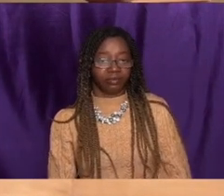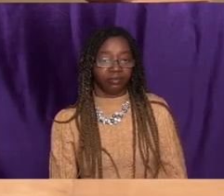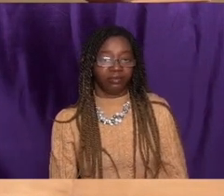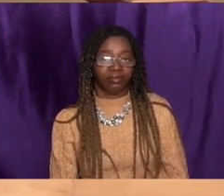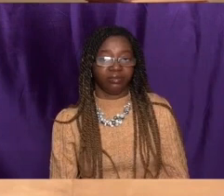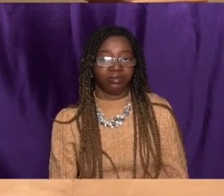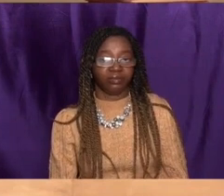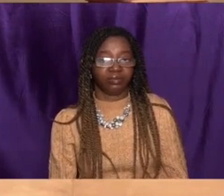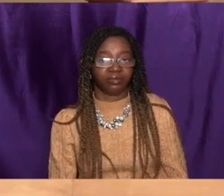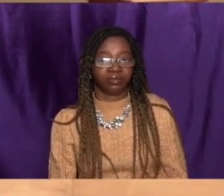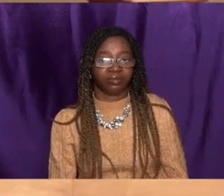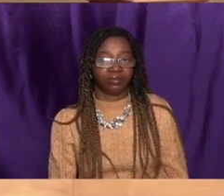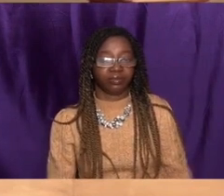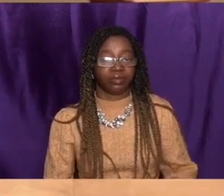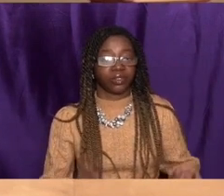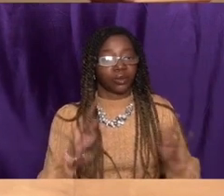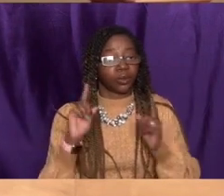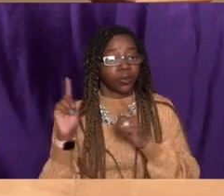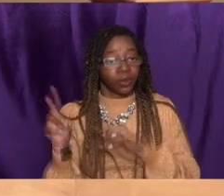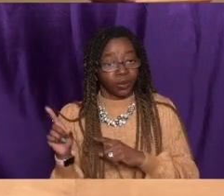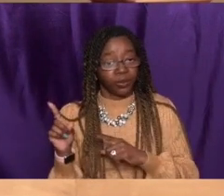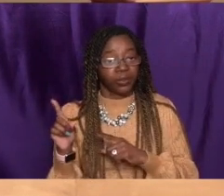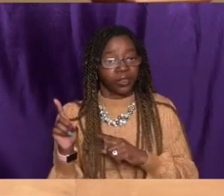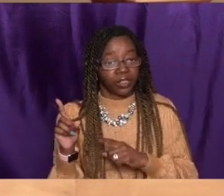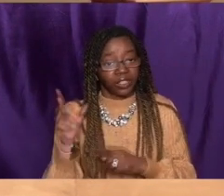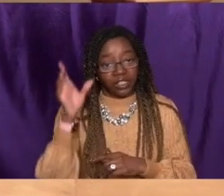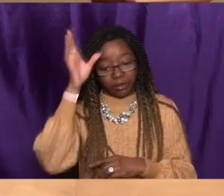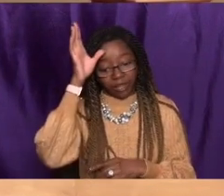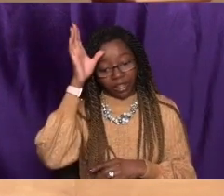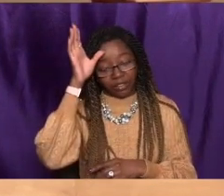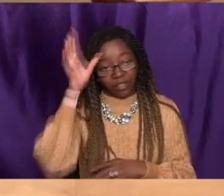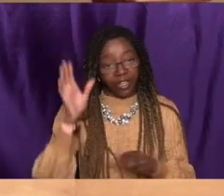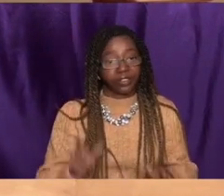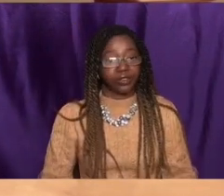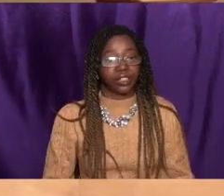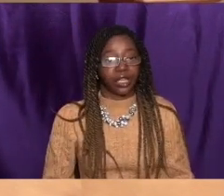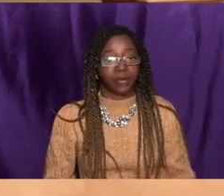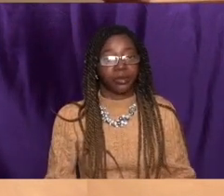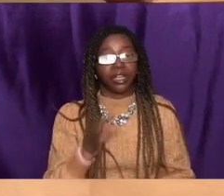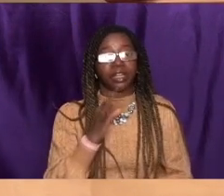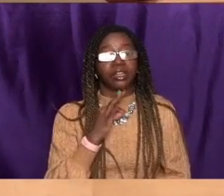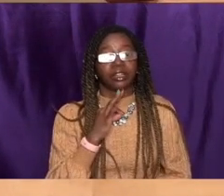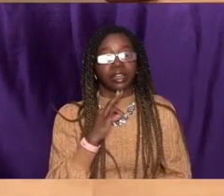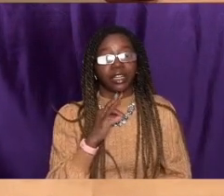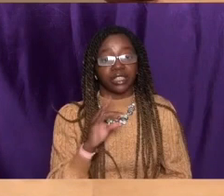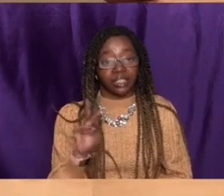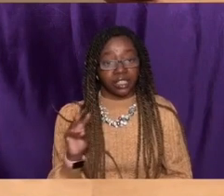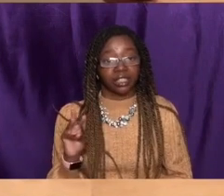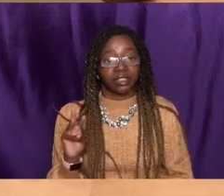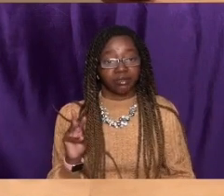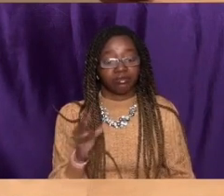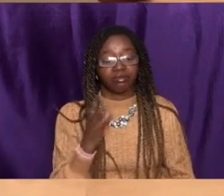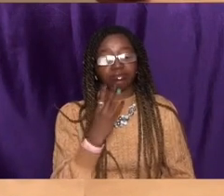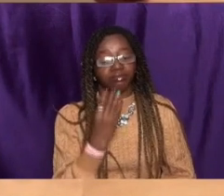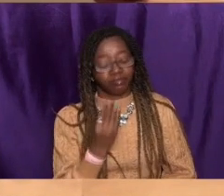Laid her head in my father's lap at 96 years of age and went to